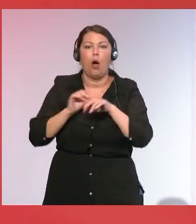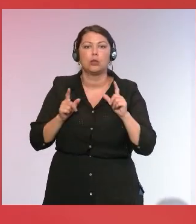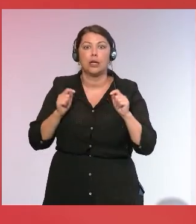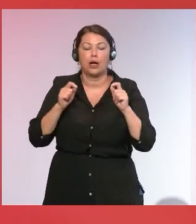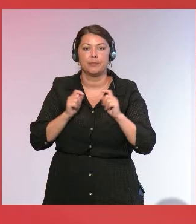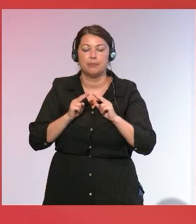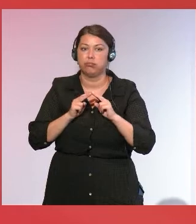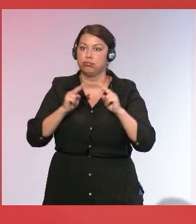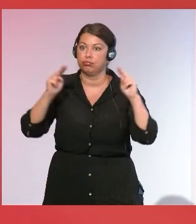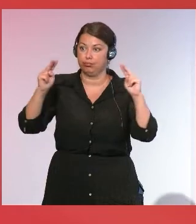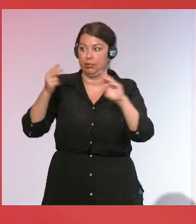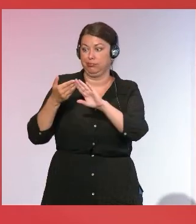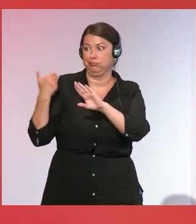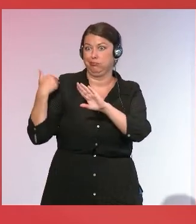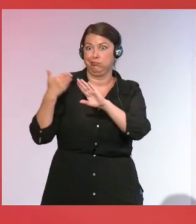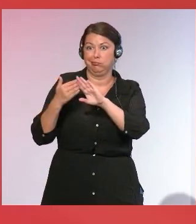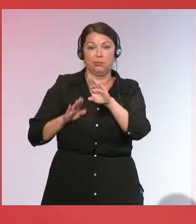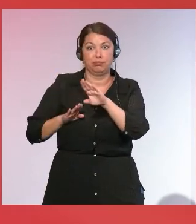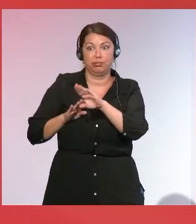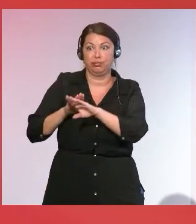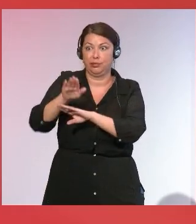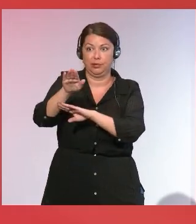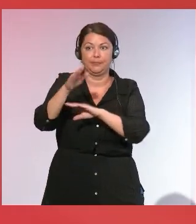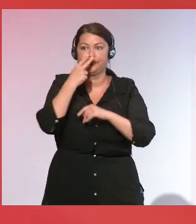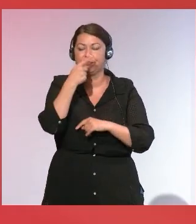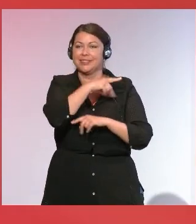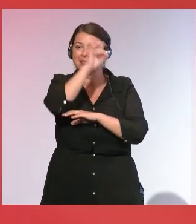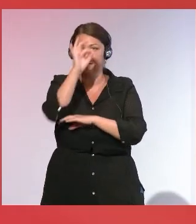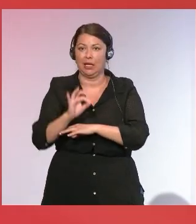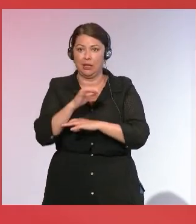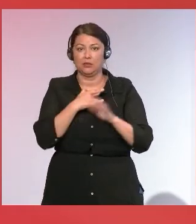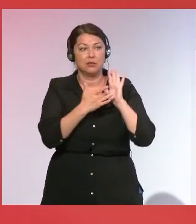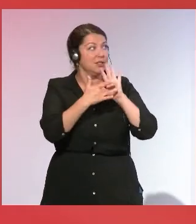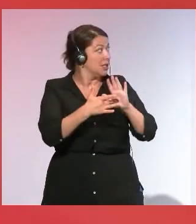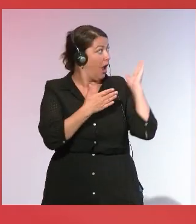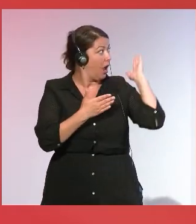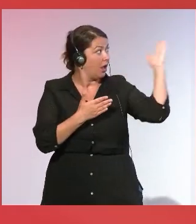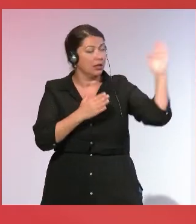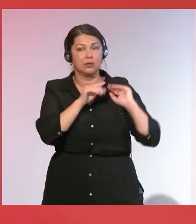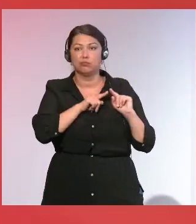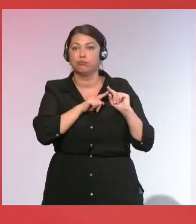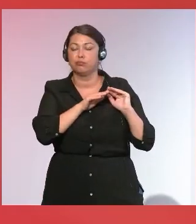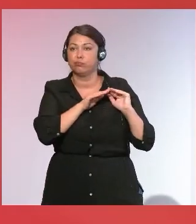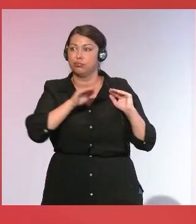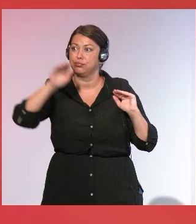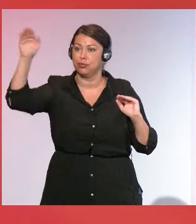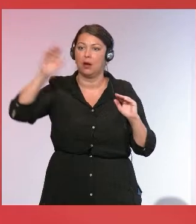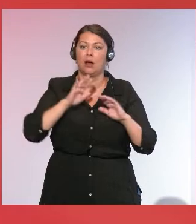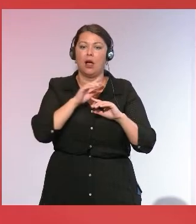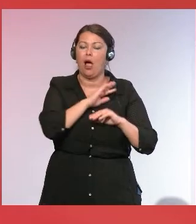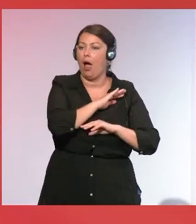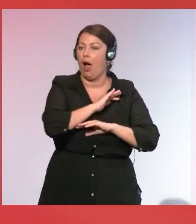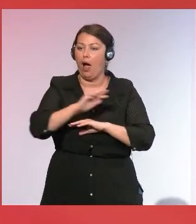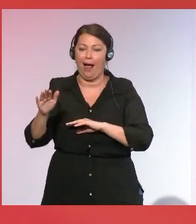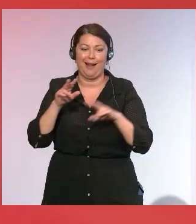the graph, the incidence of all cancers in the Netherlands, that's the relative incidence, that's the blue line. For